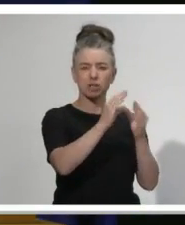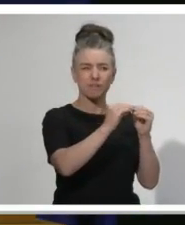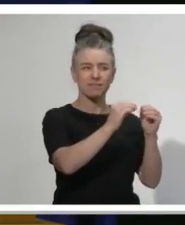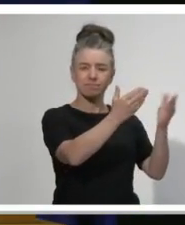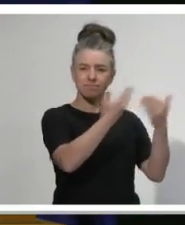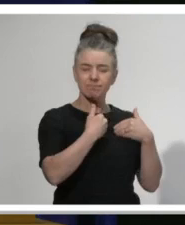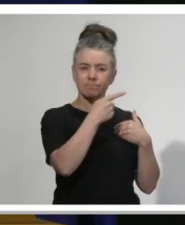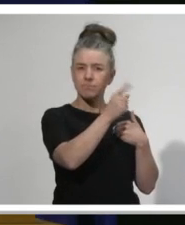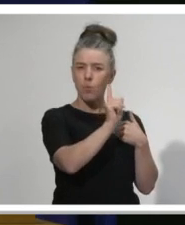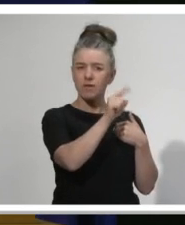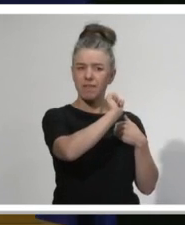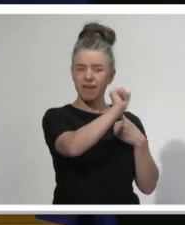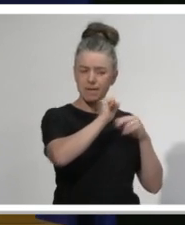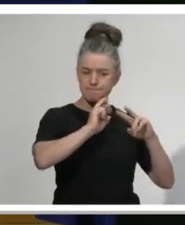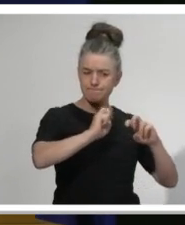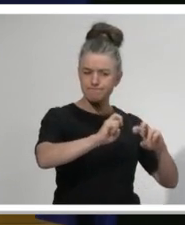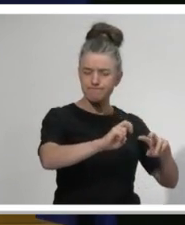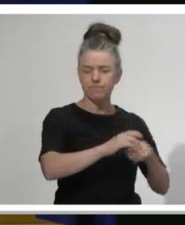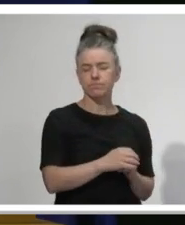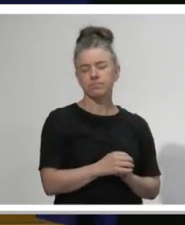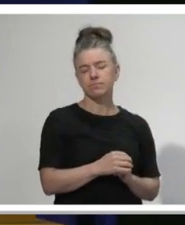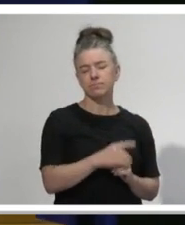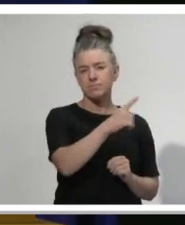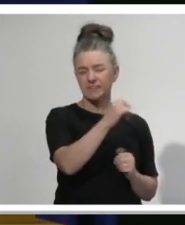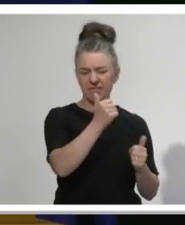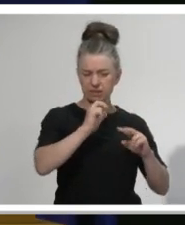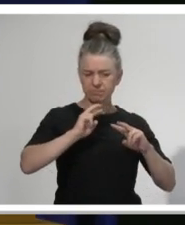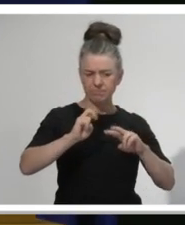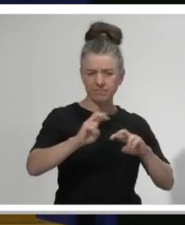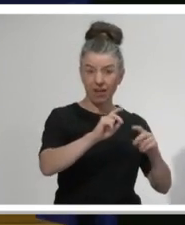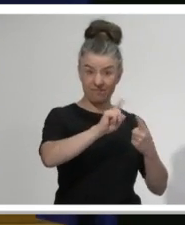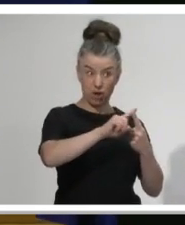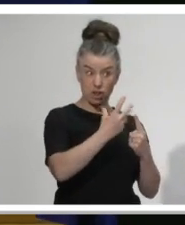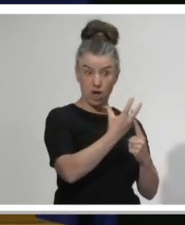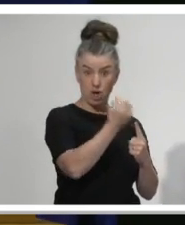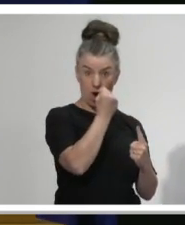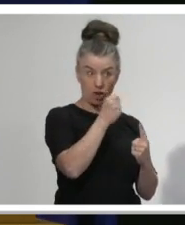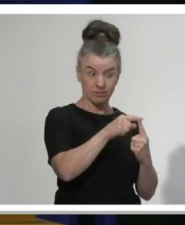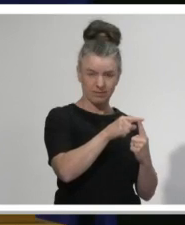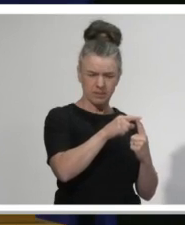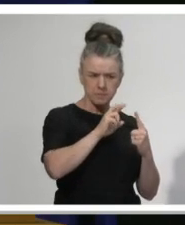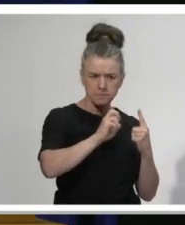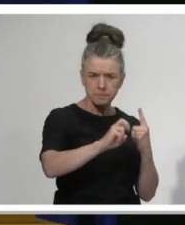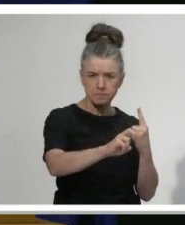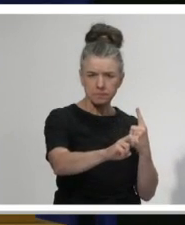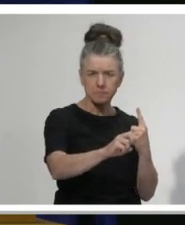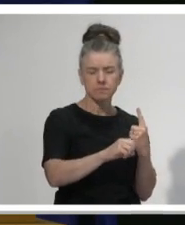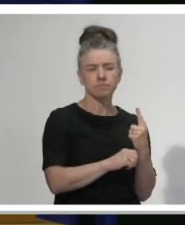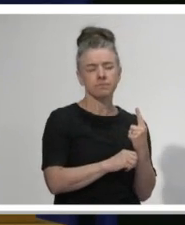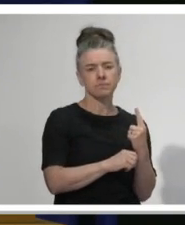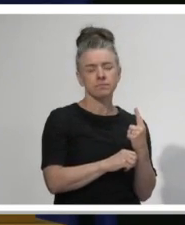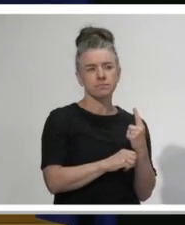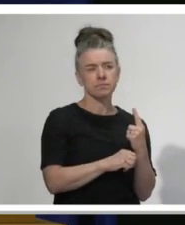undertaking. They launched extensive investigations after the first case was reported. They have